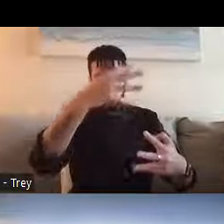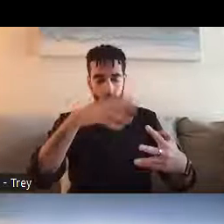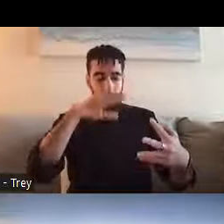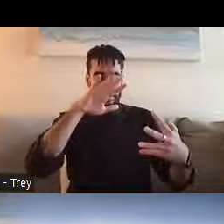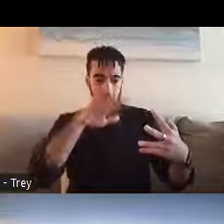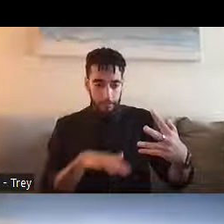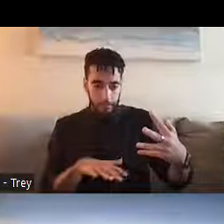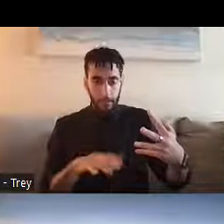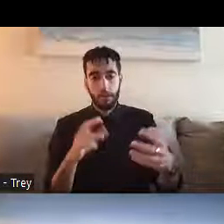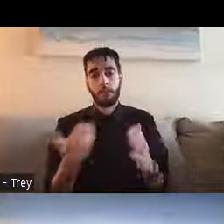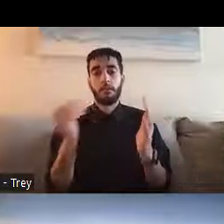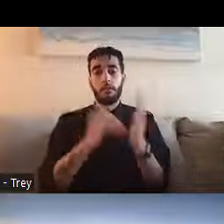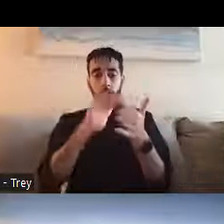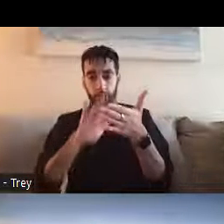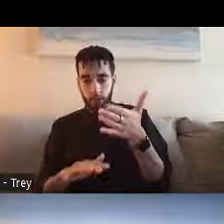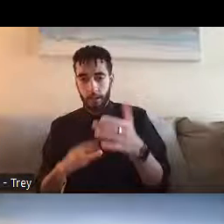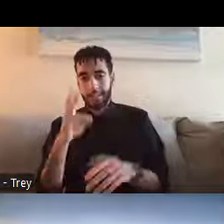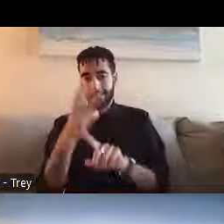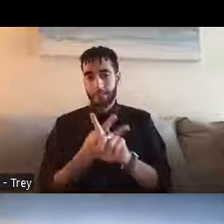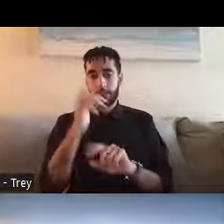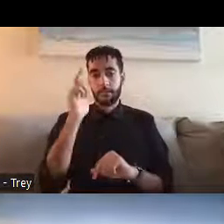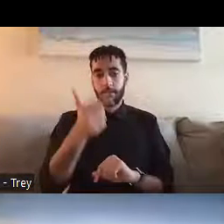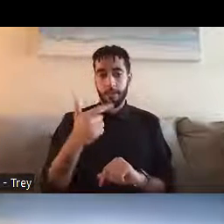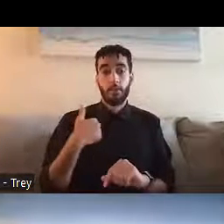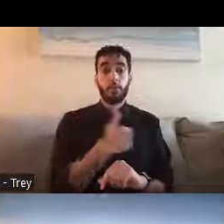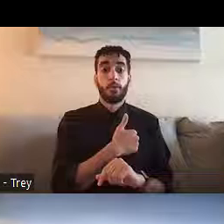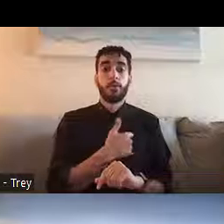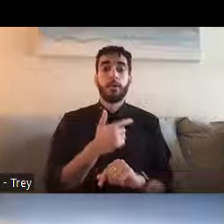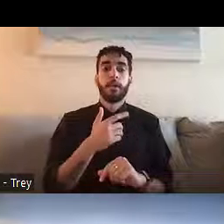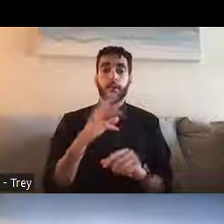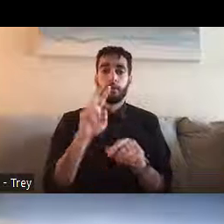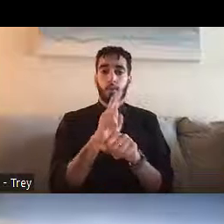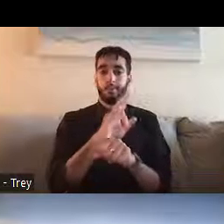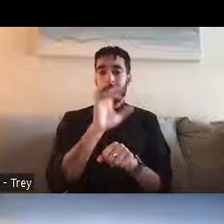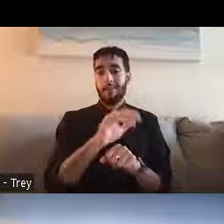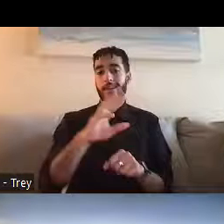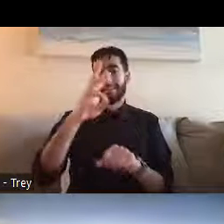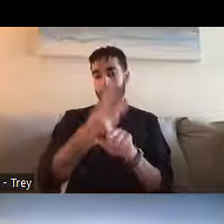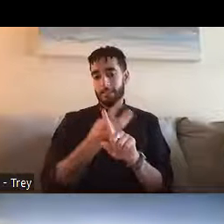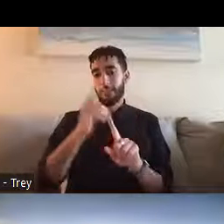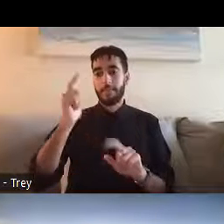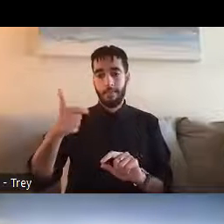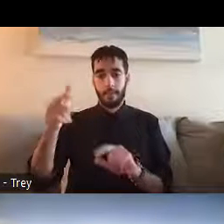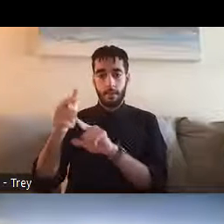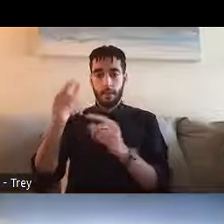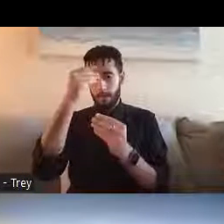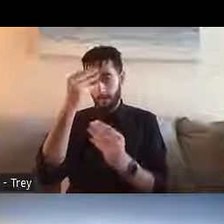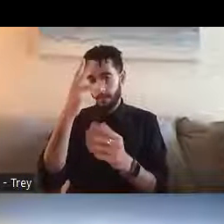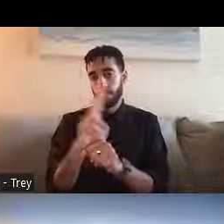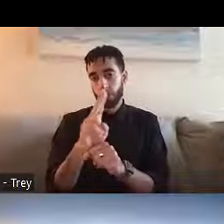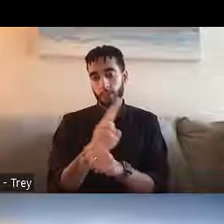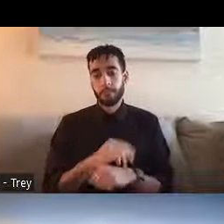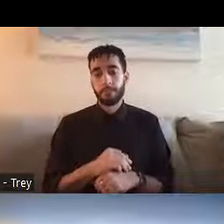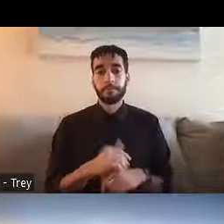6 months later. And that's the data that we exported for this analysis. So this slide just shows